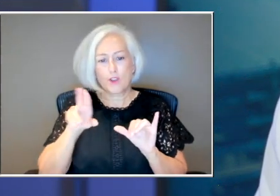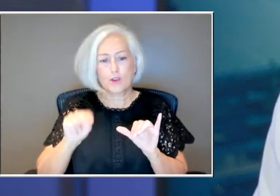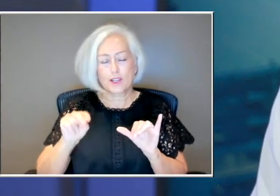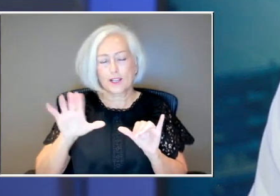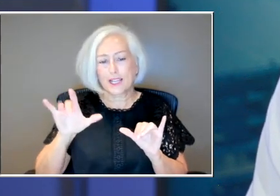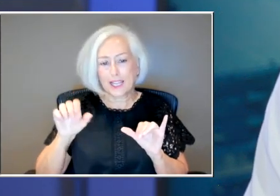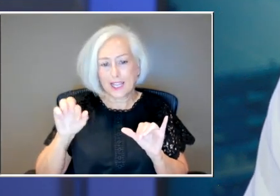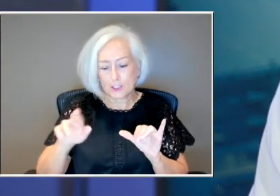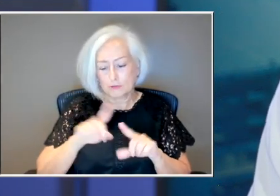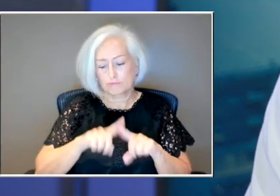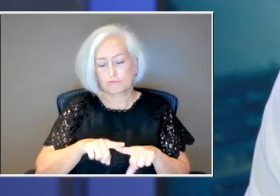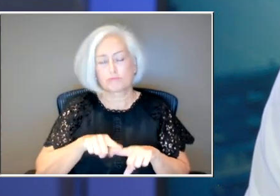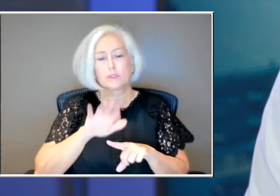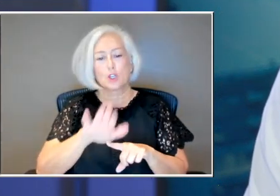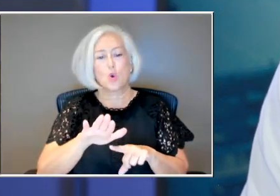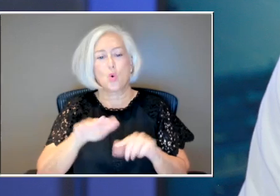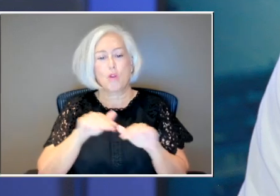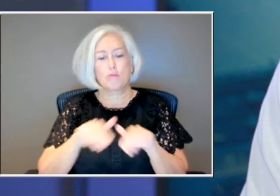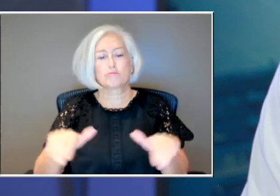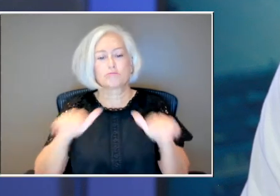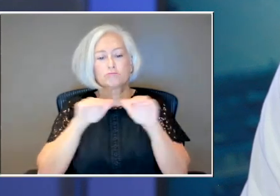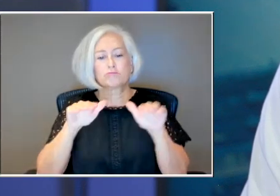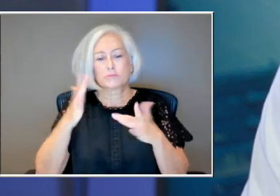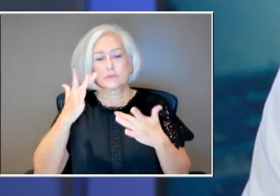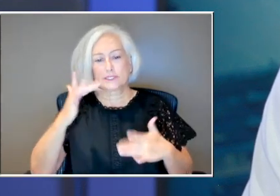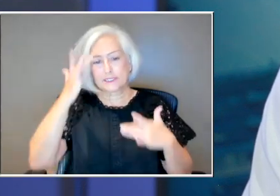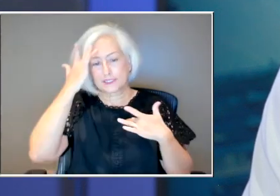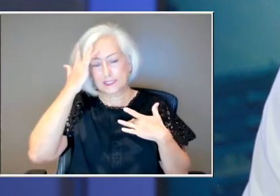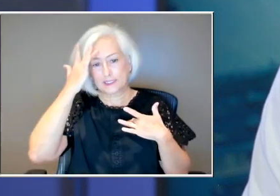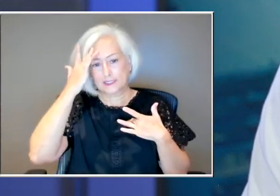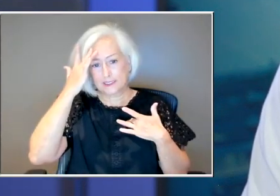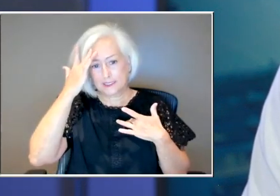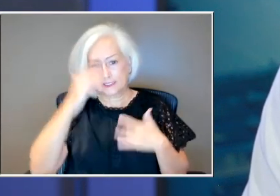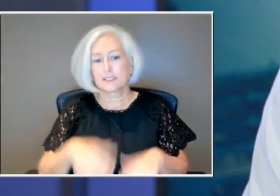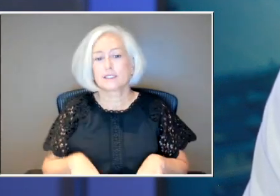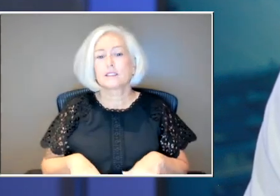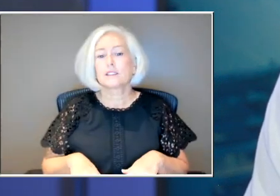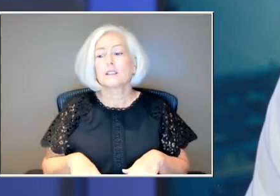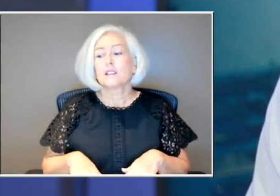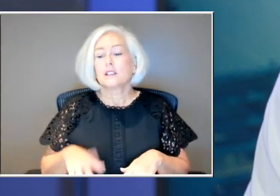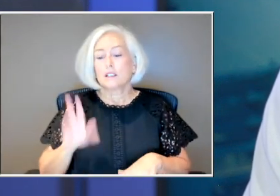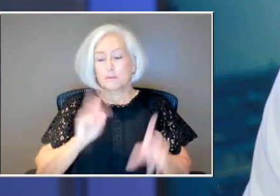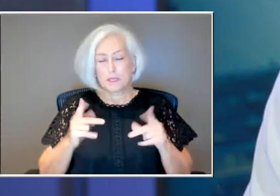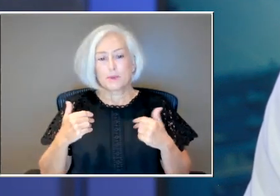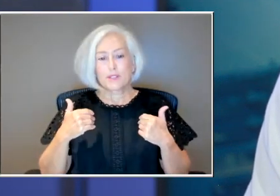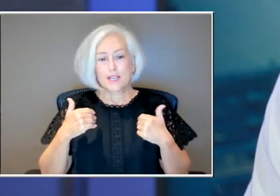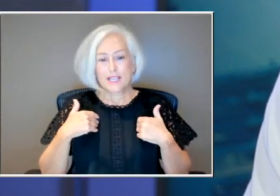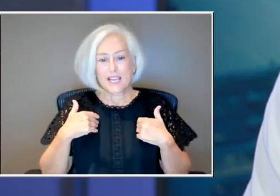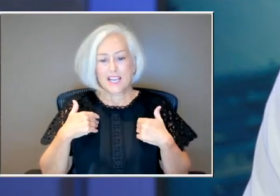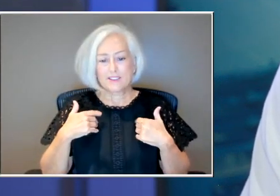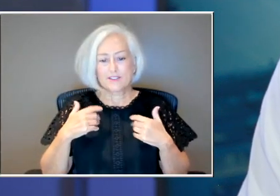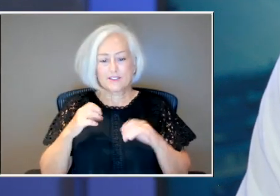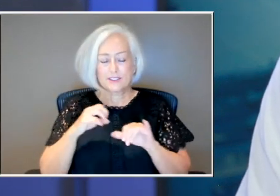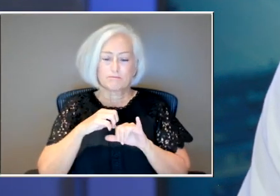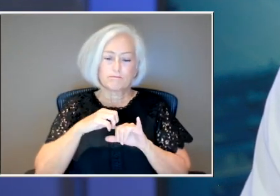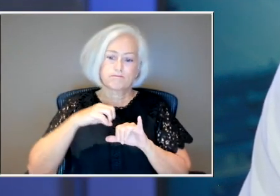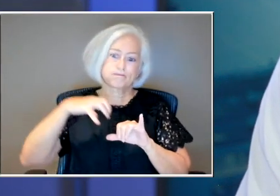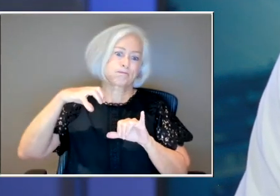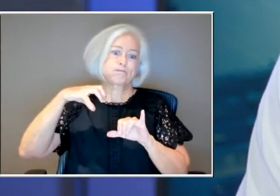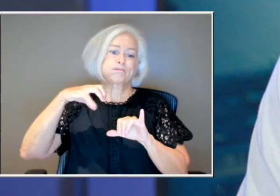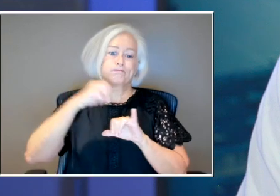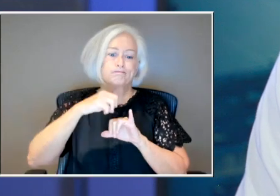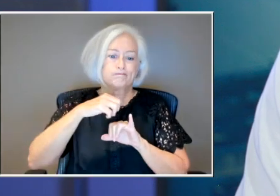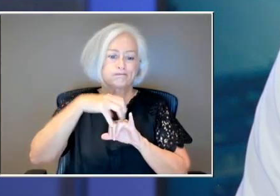of disease. But patients who have large endometriomas, like endometriosis cysts of the ovaries, may need to be monitored with